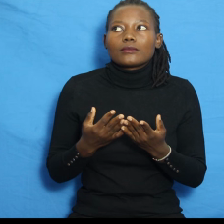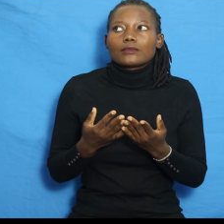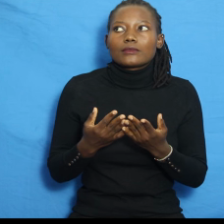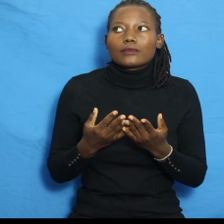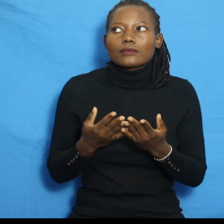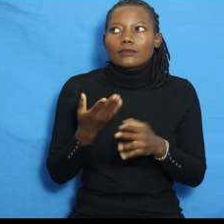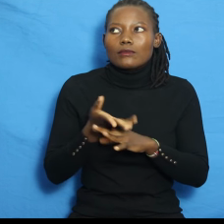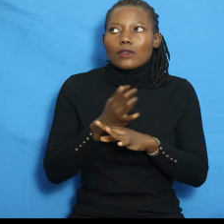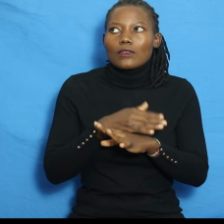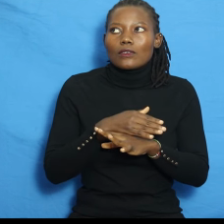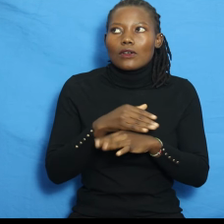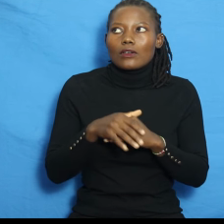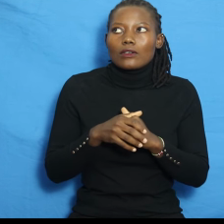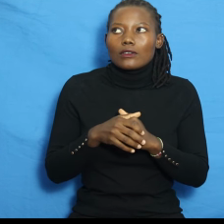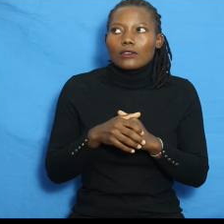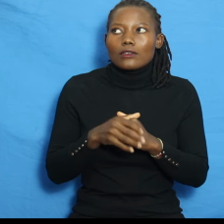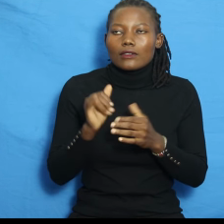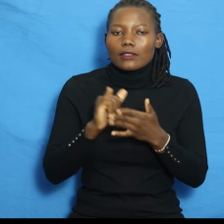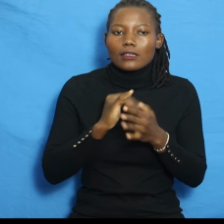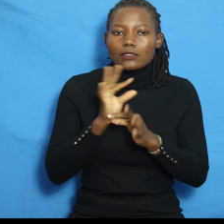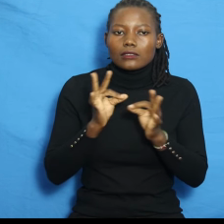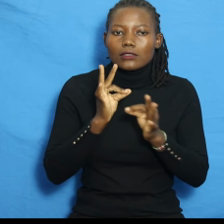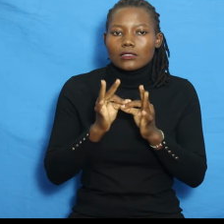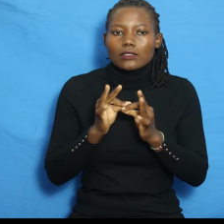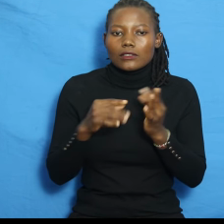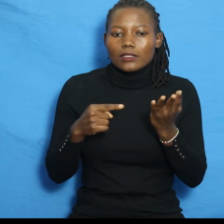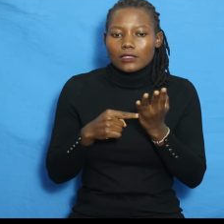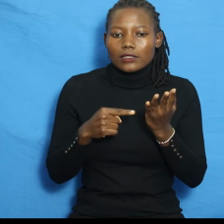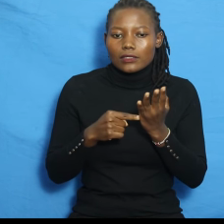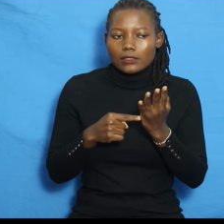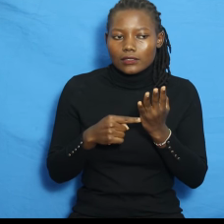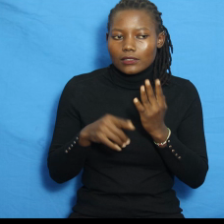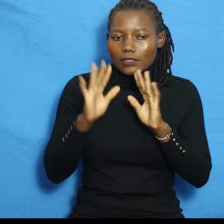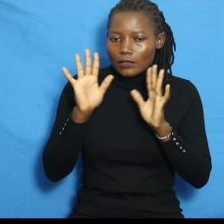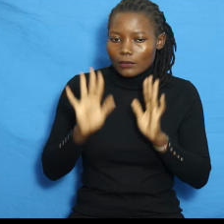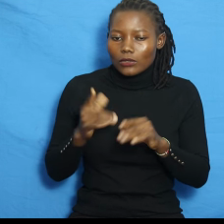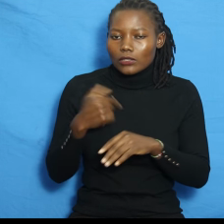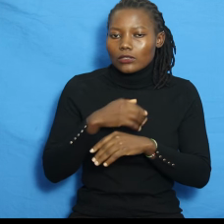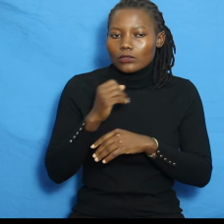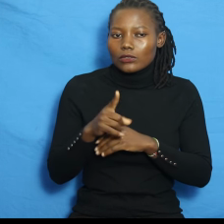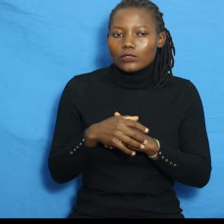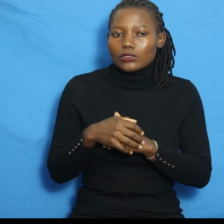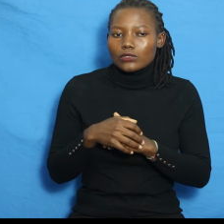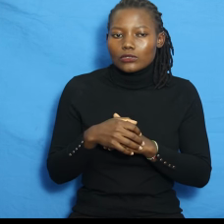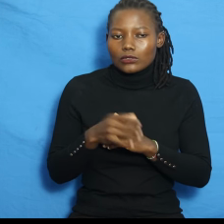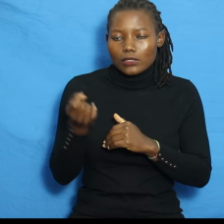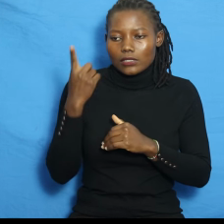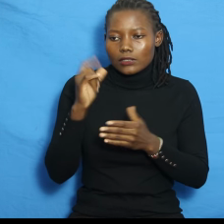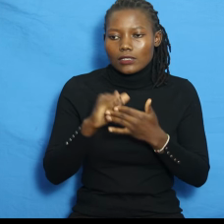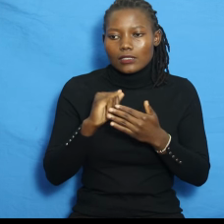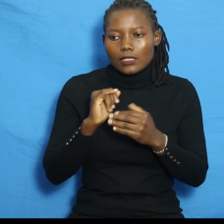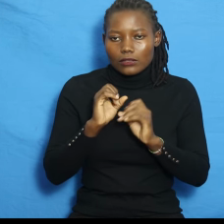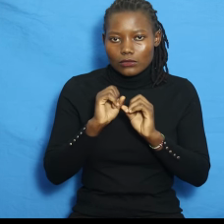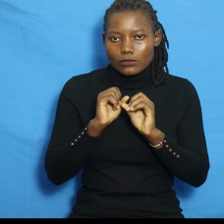the before execution of that technique is very important. We need to take cognizance of that. And then